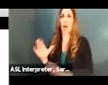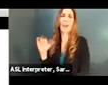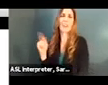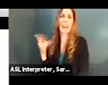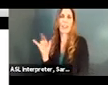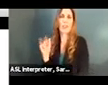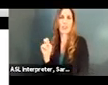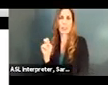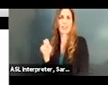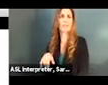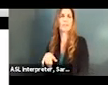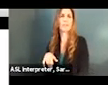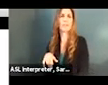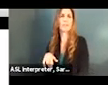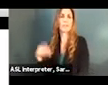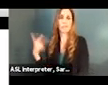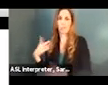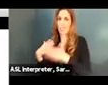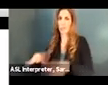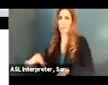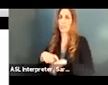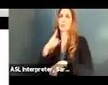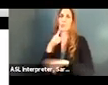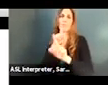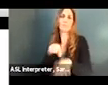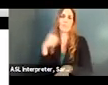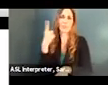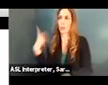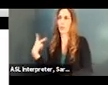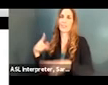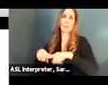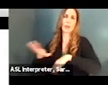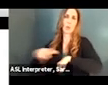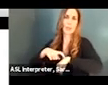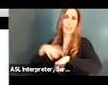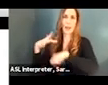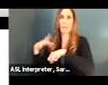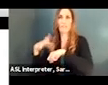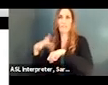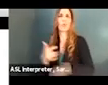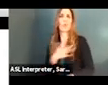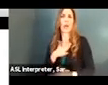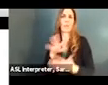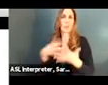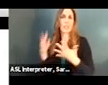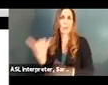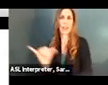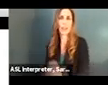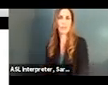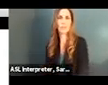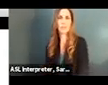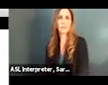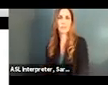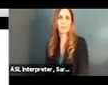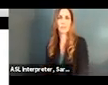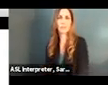at this point. So you'll hear back from one of us based on availability, and we'd be happy to schedule that. And we actually should